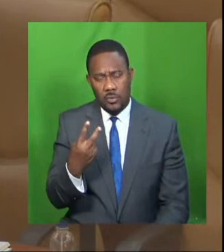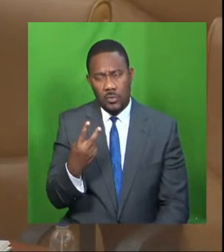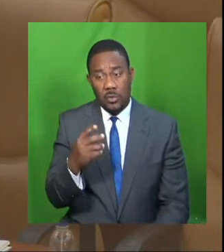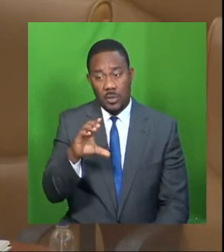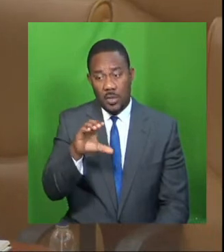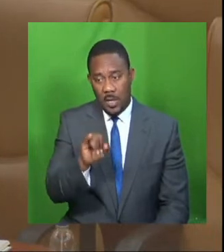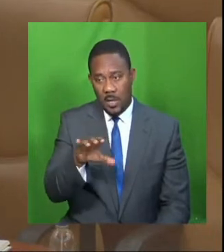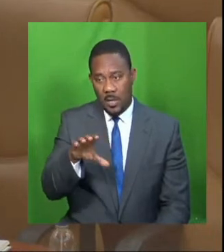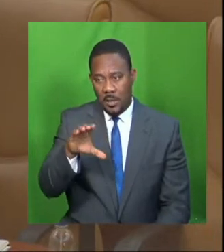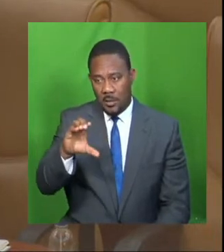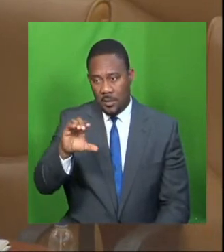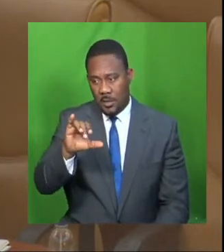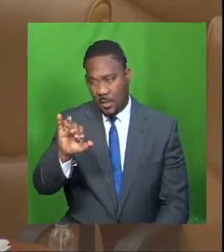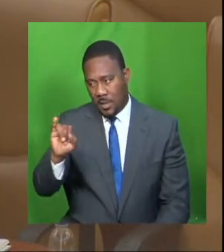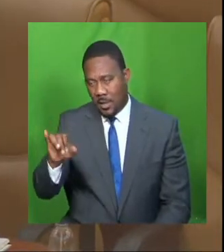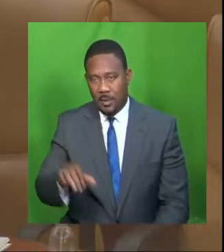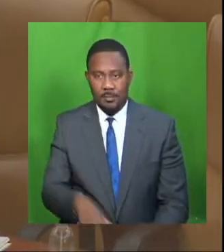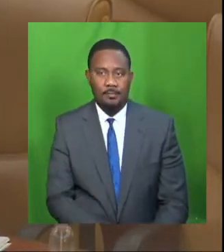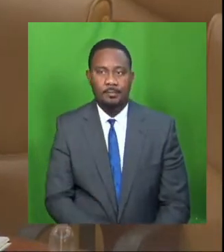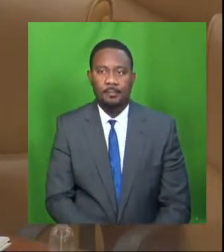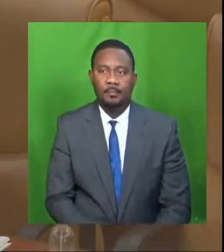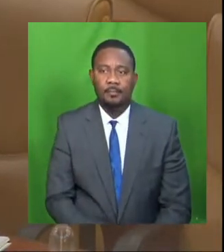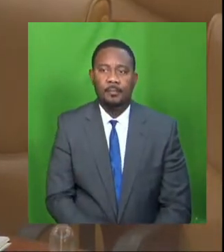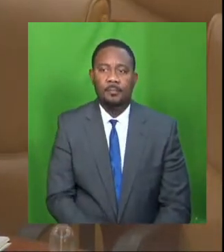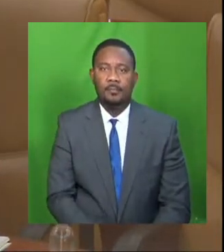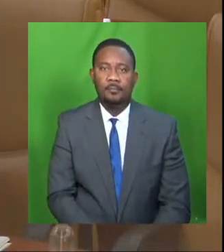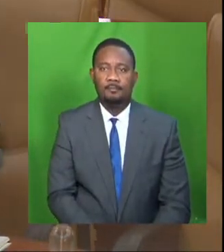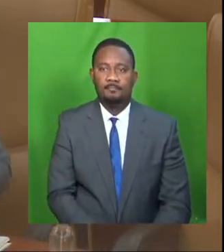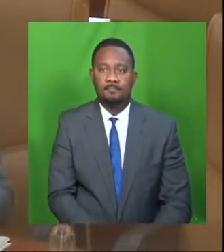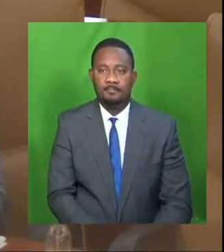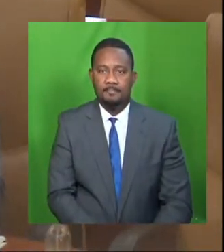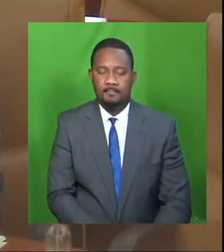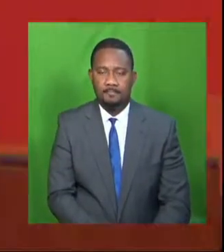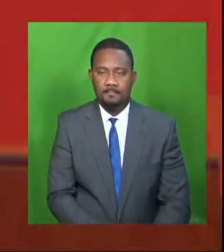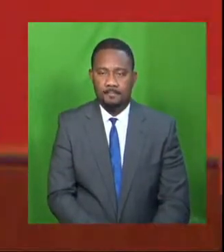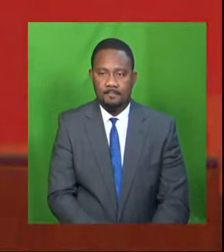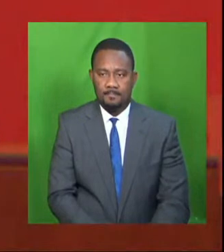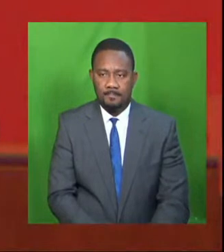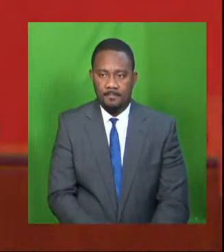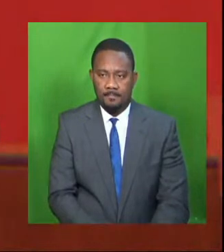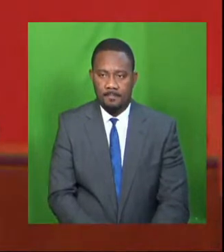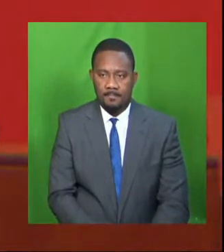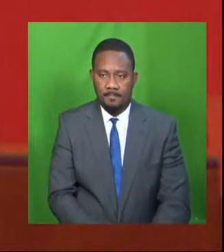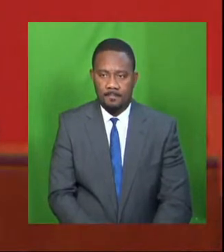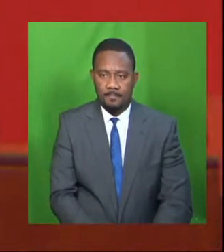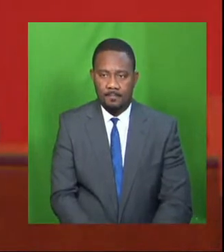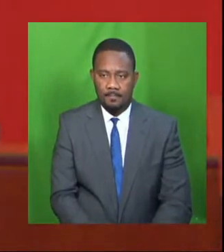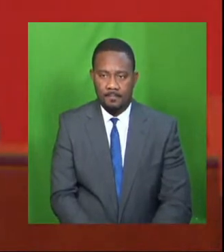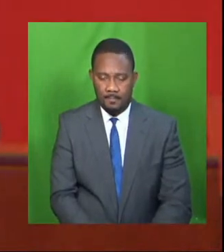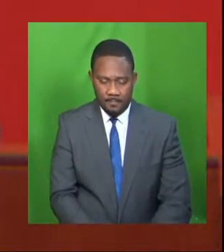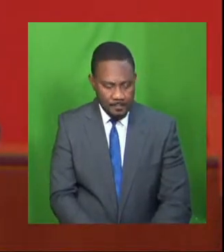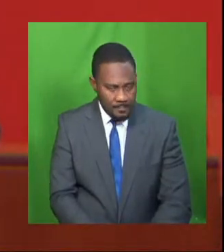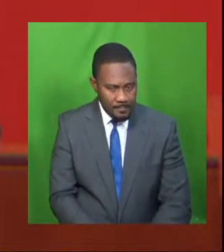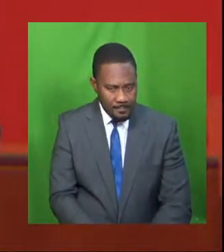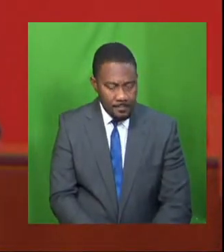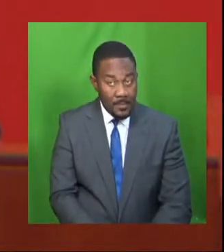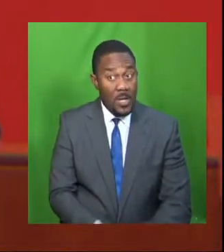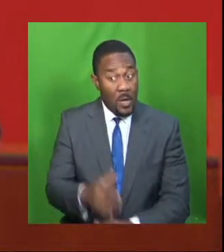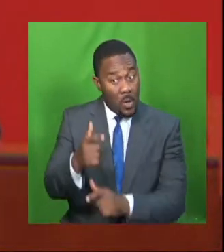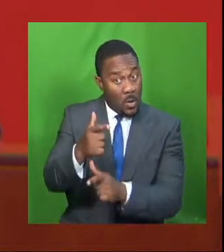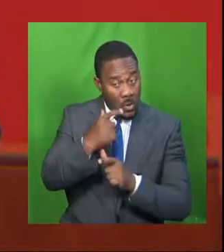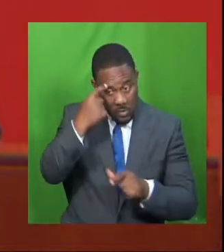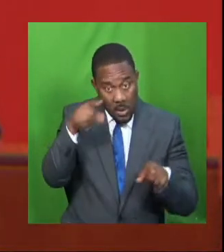Speaker, respectfully, I will seek your leave to present the papers listed as items 6A and 6B on behalf